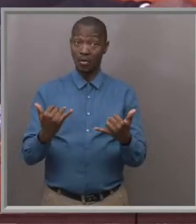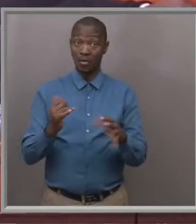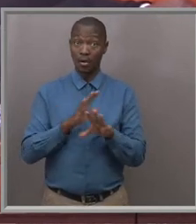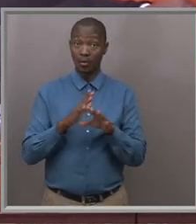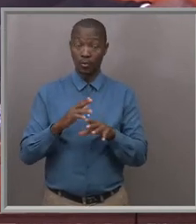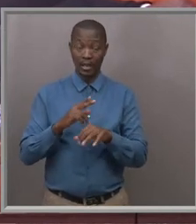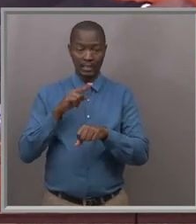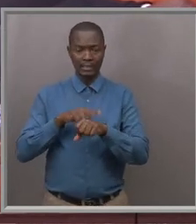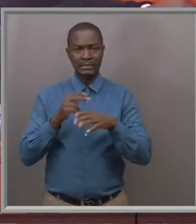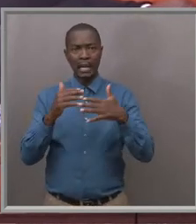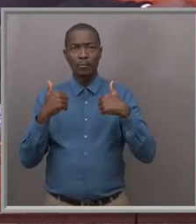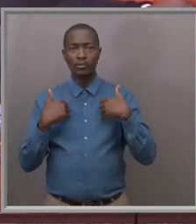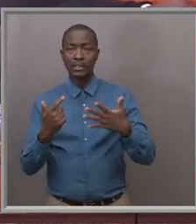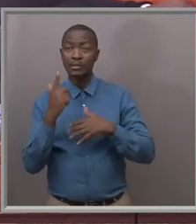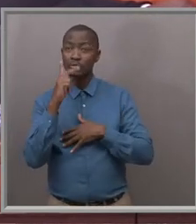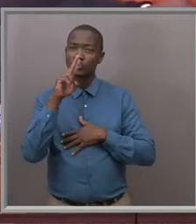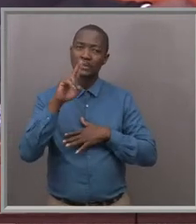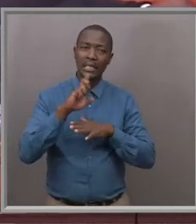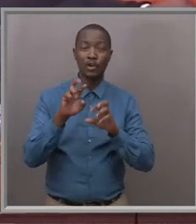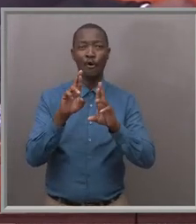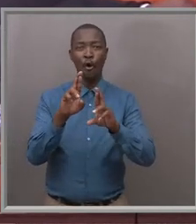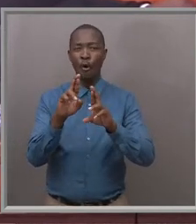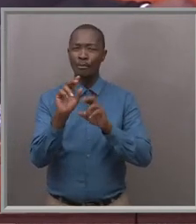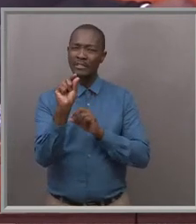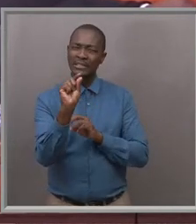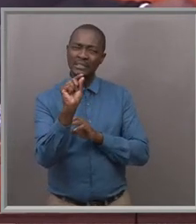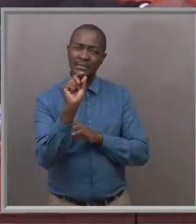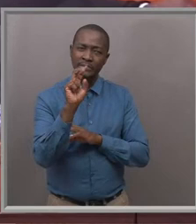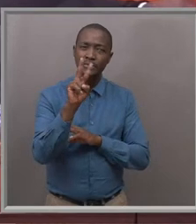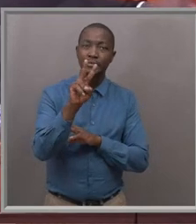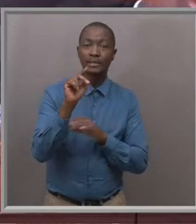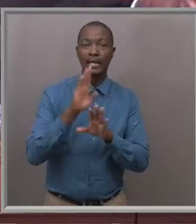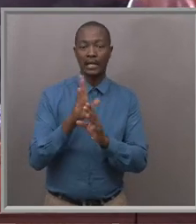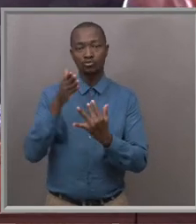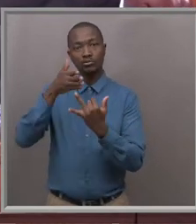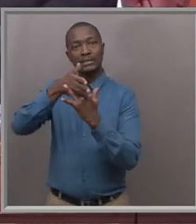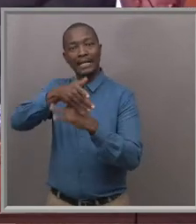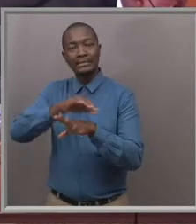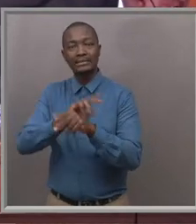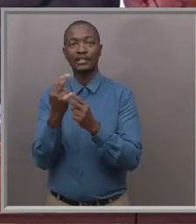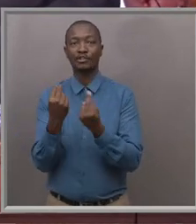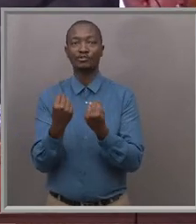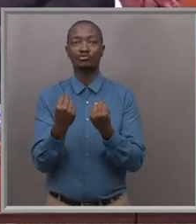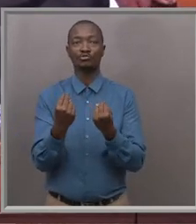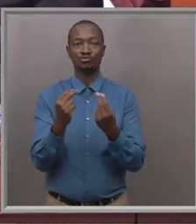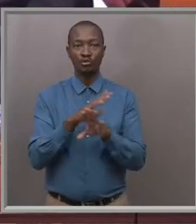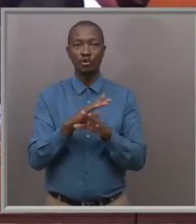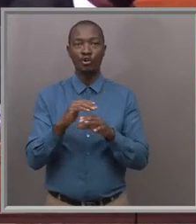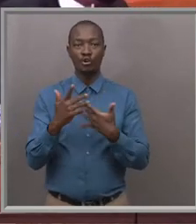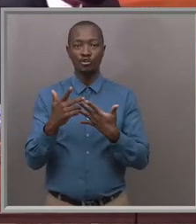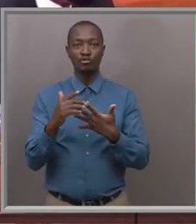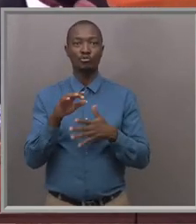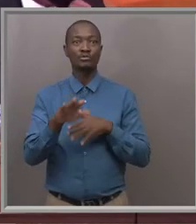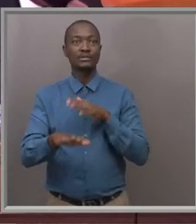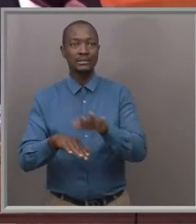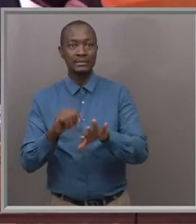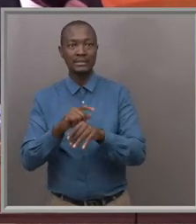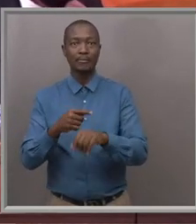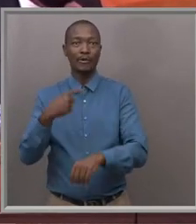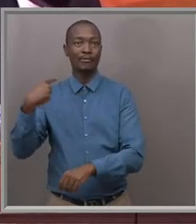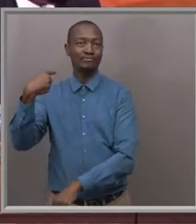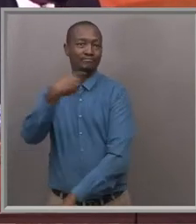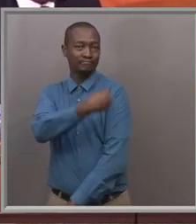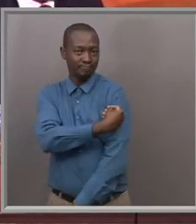to see some glimmer of hope as we enter a new phase, the vaccination phase of the battle